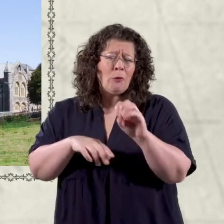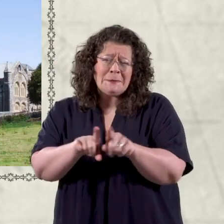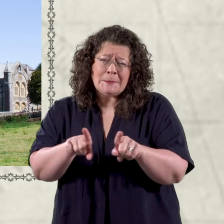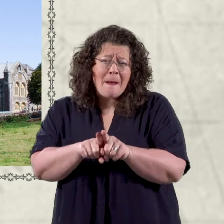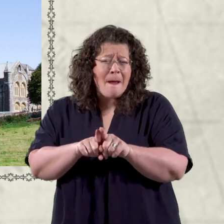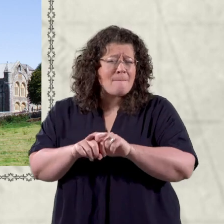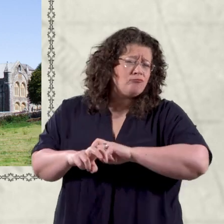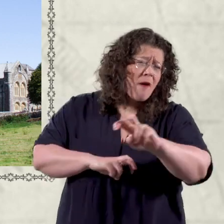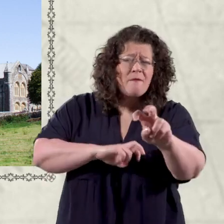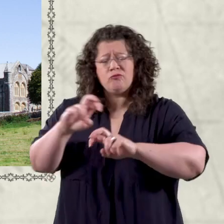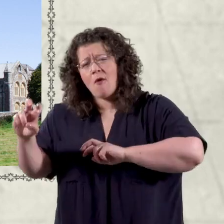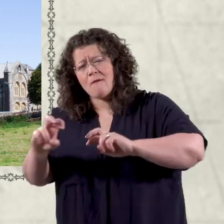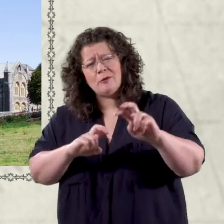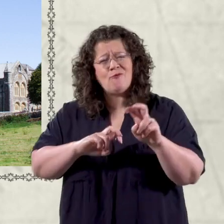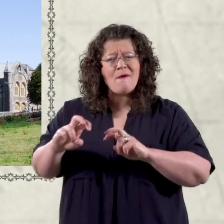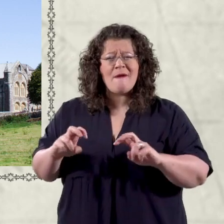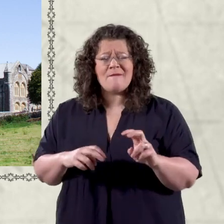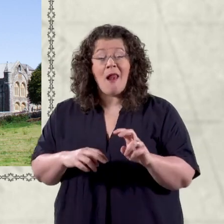too.